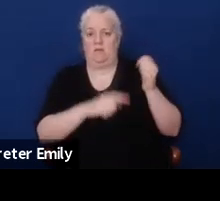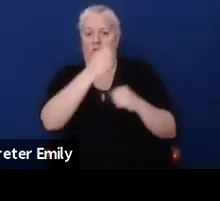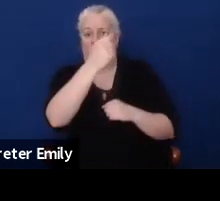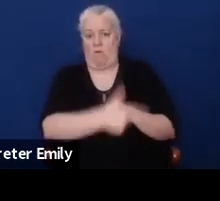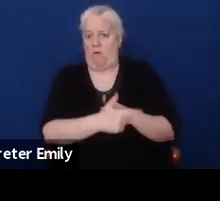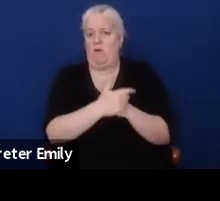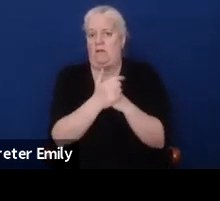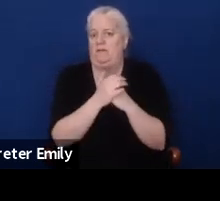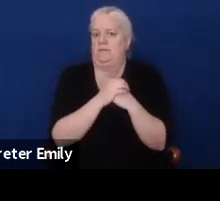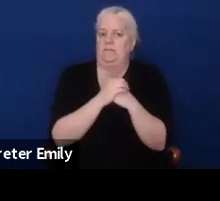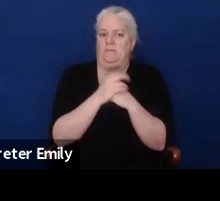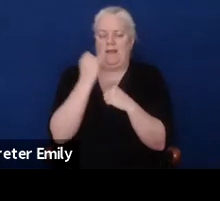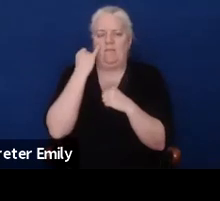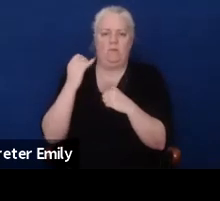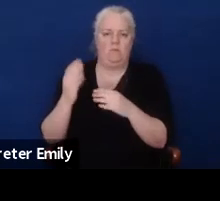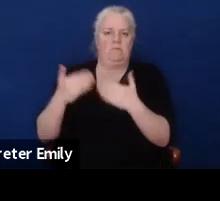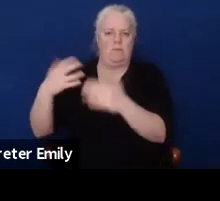mortgage.